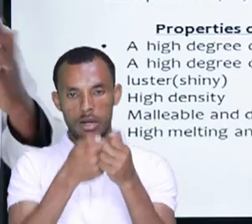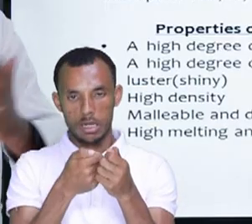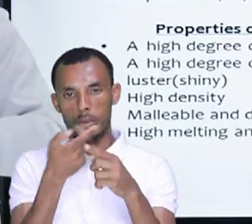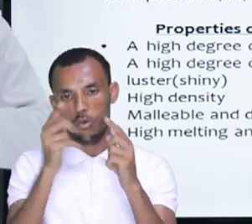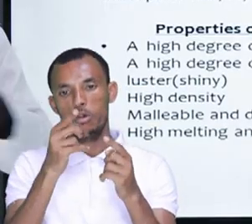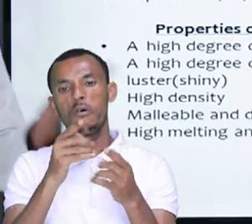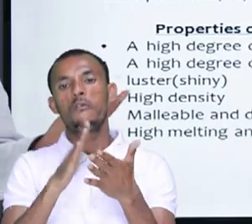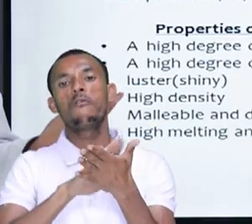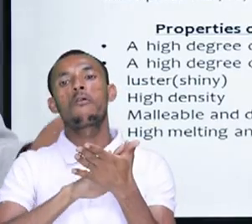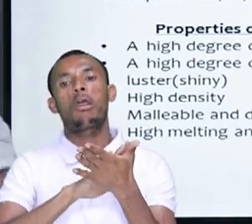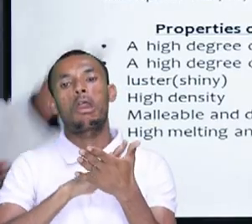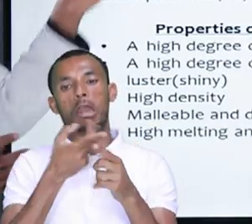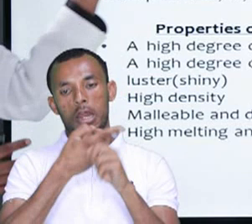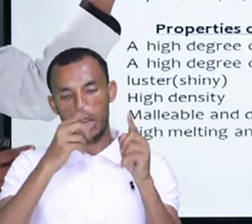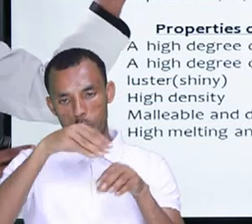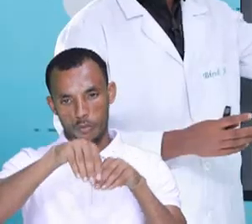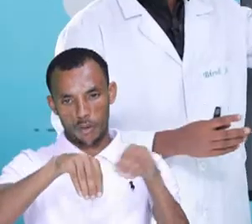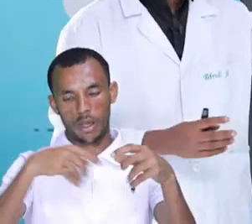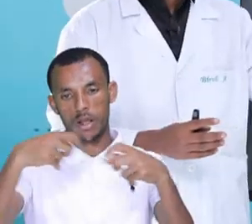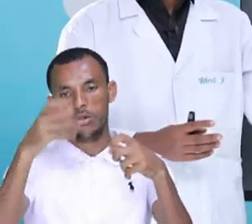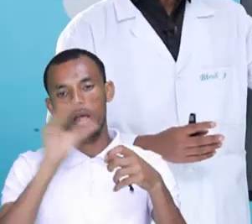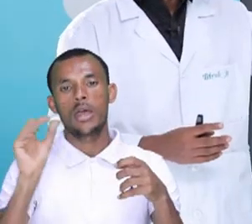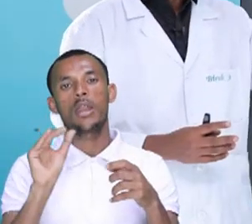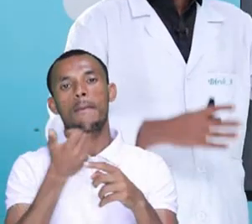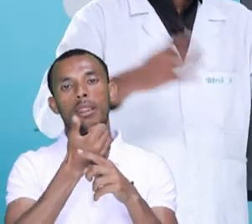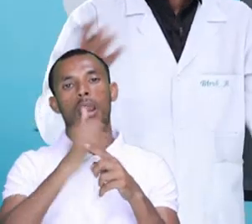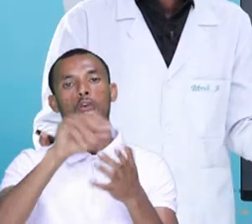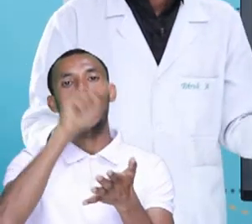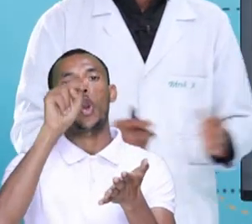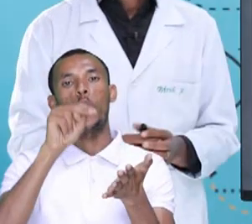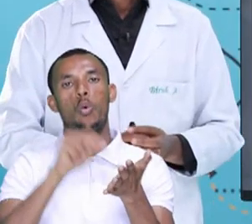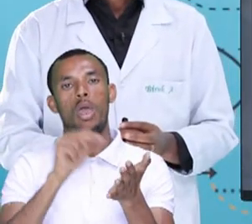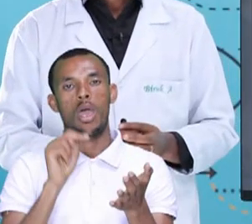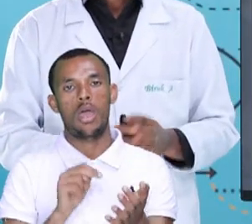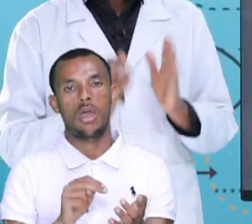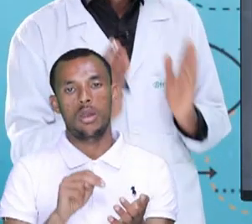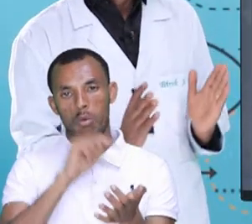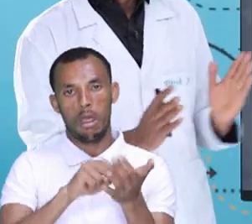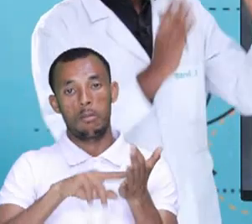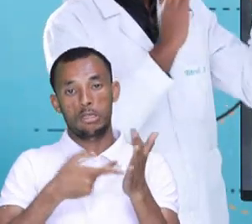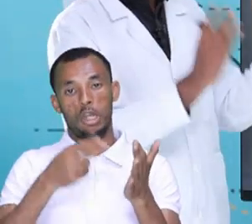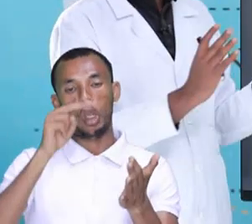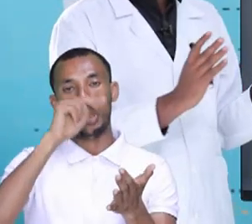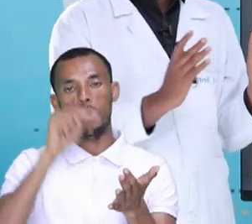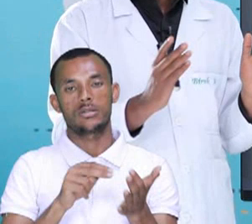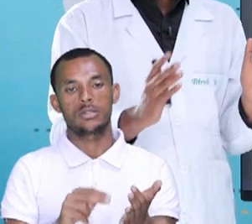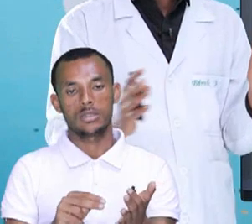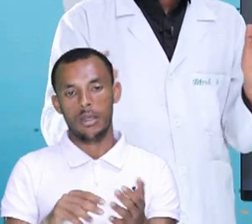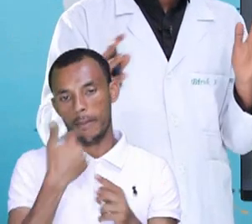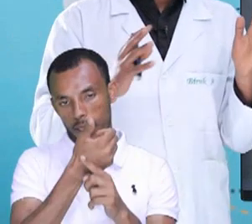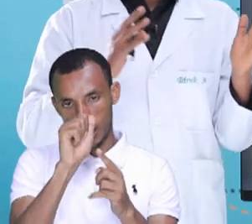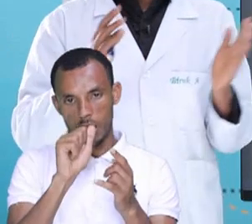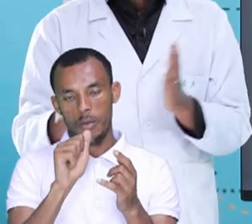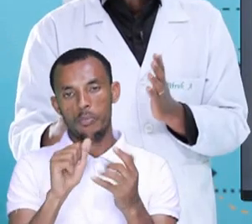freely moving electrons and metallic nuclei. Nuclei means nucleus. Simply, metallic bonding,